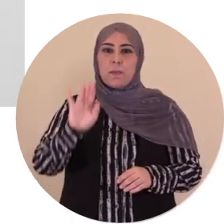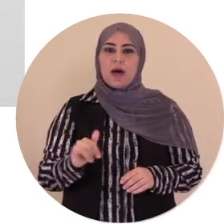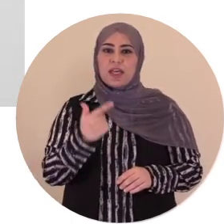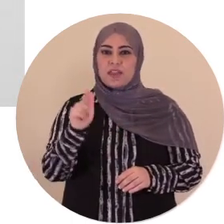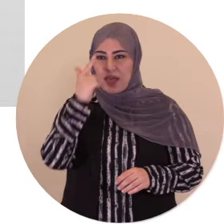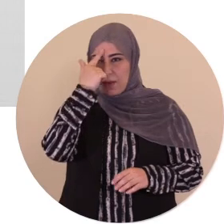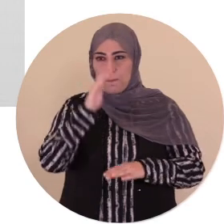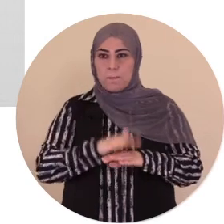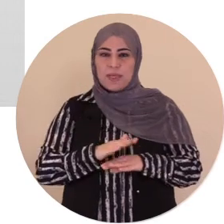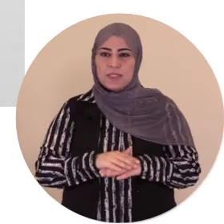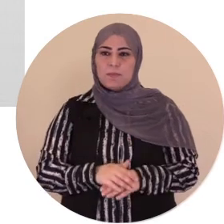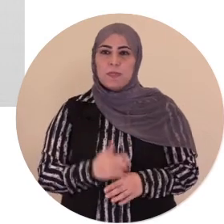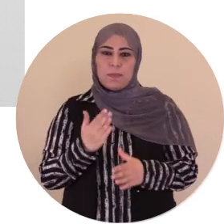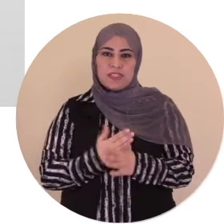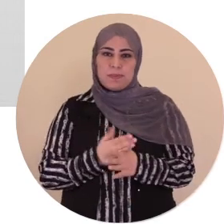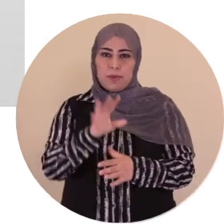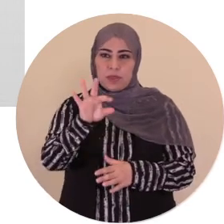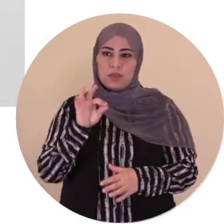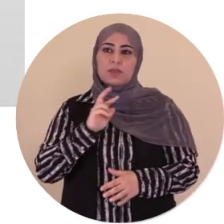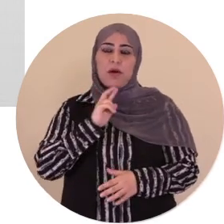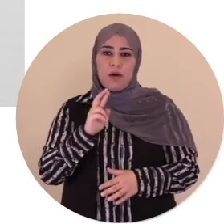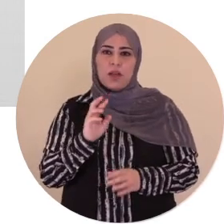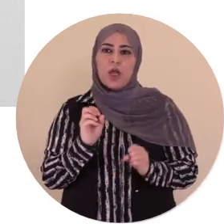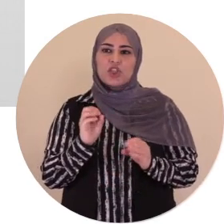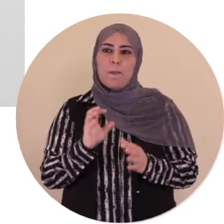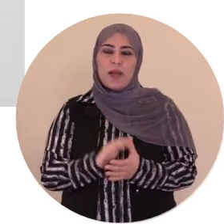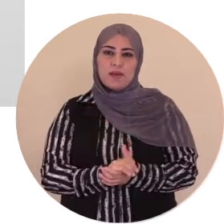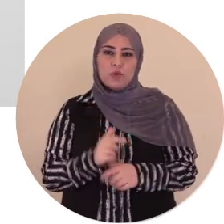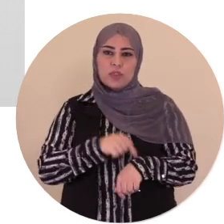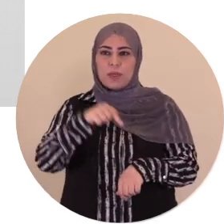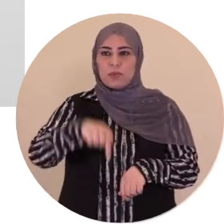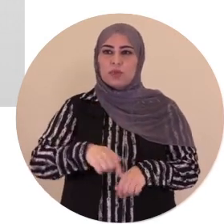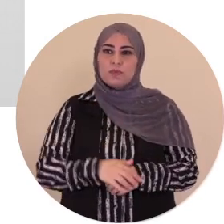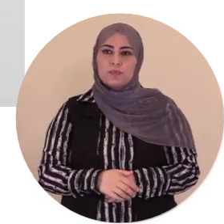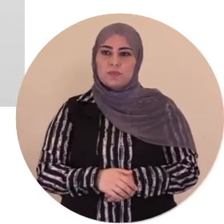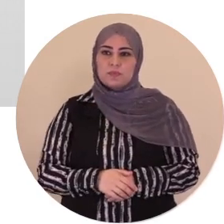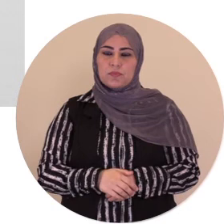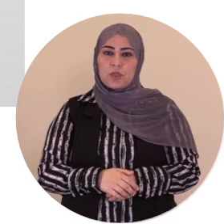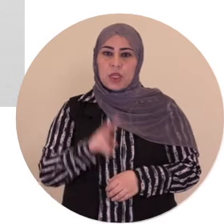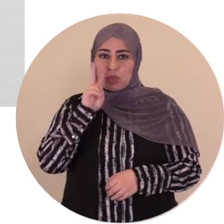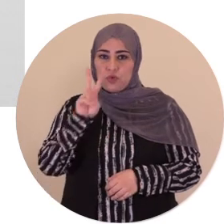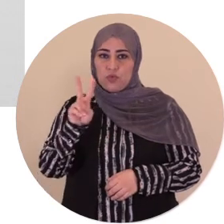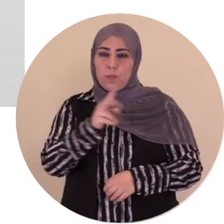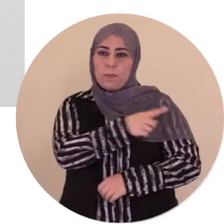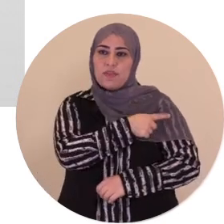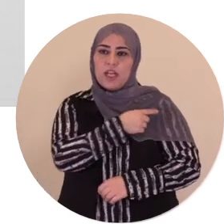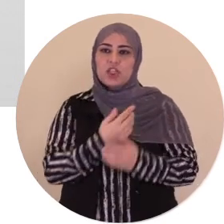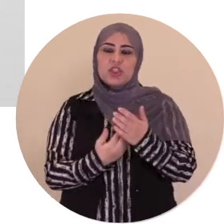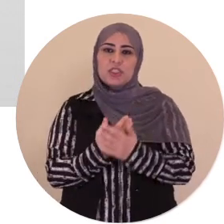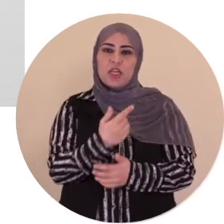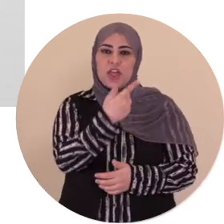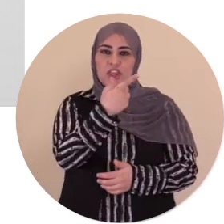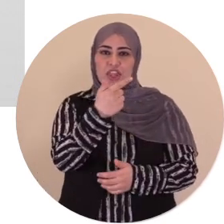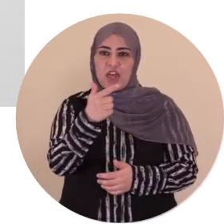follow an equation. How easy can that be? The gardener must water the plants. Look